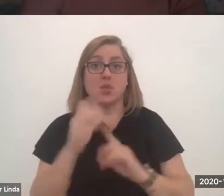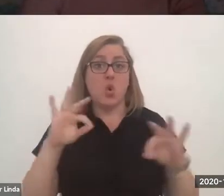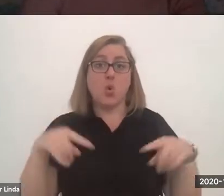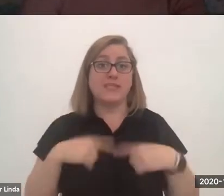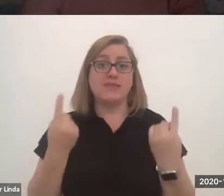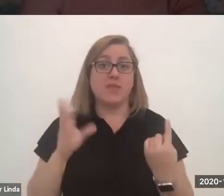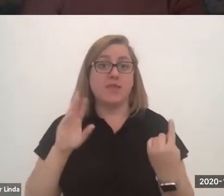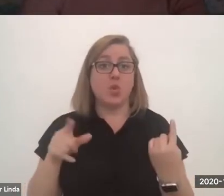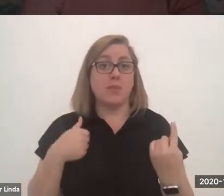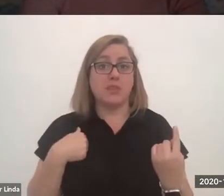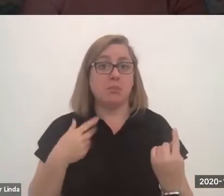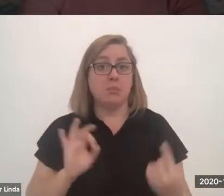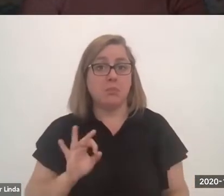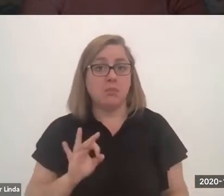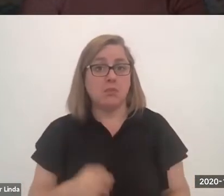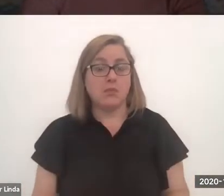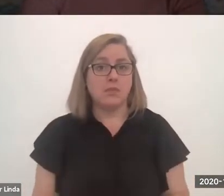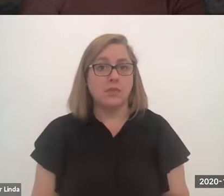for me, but the